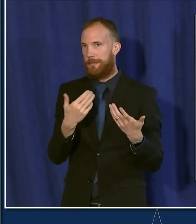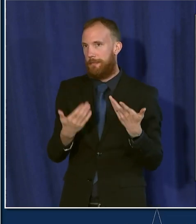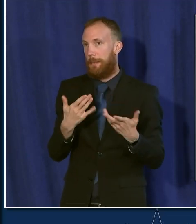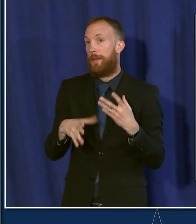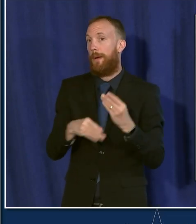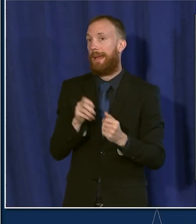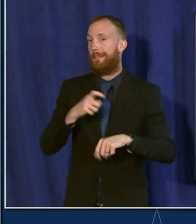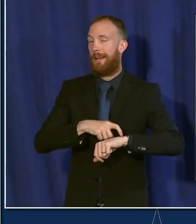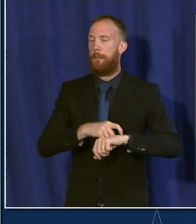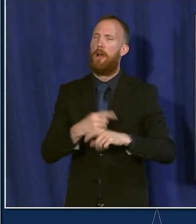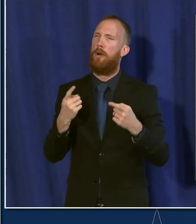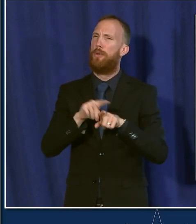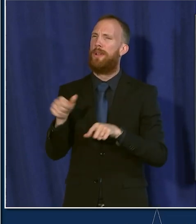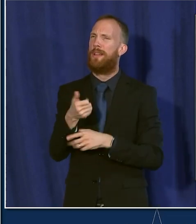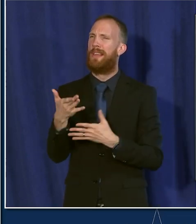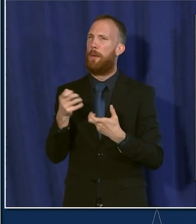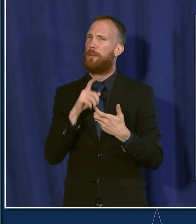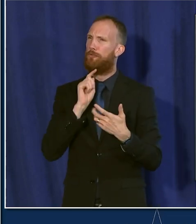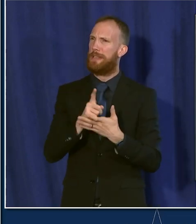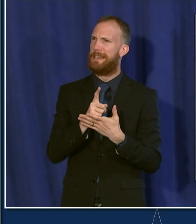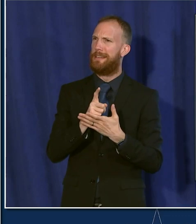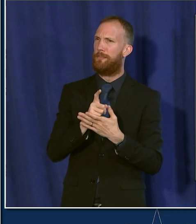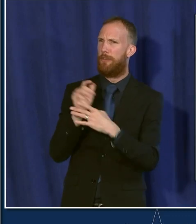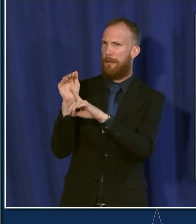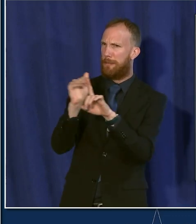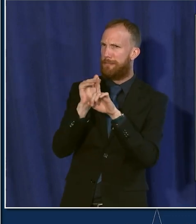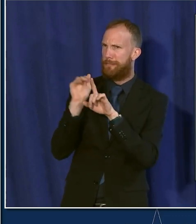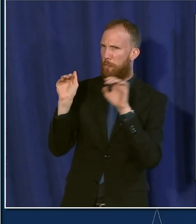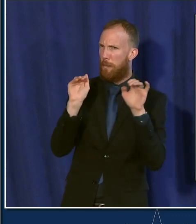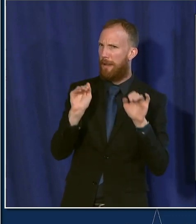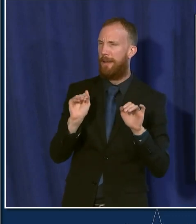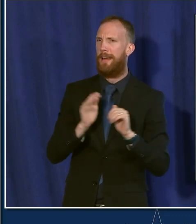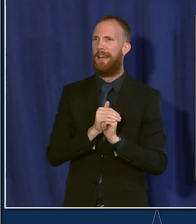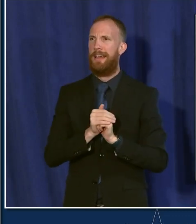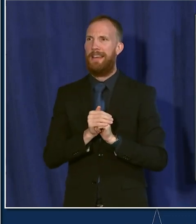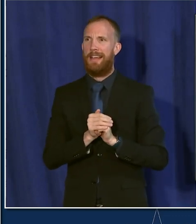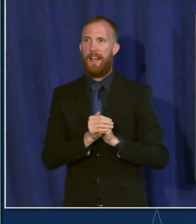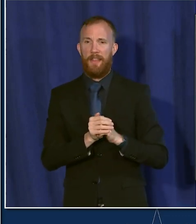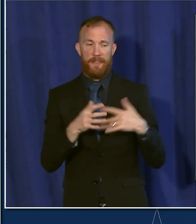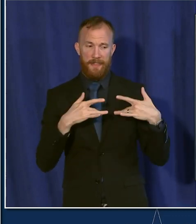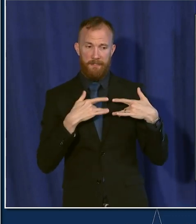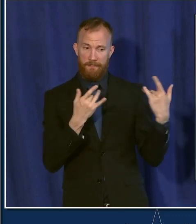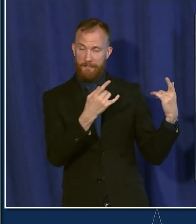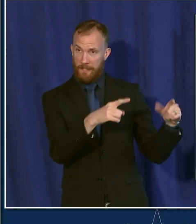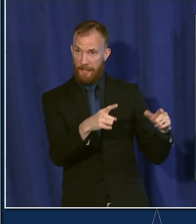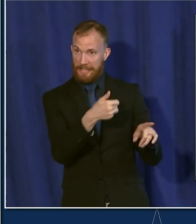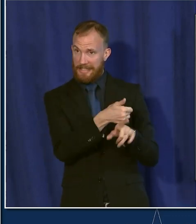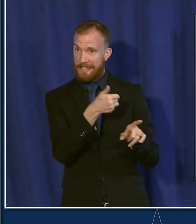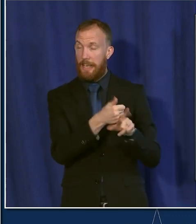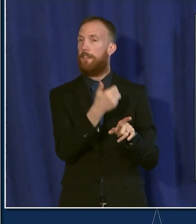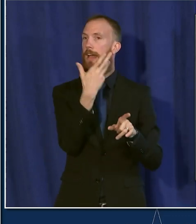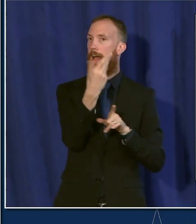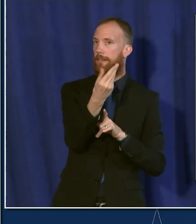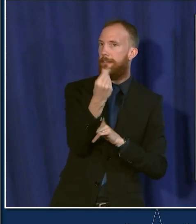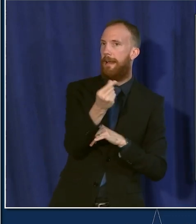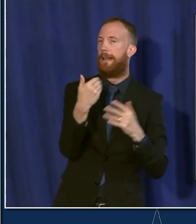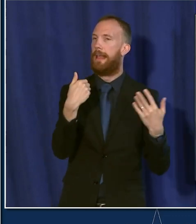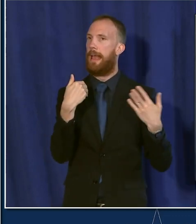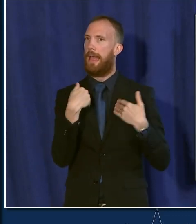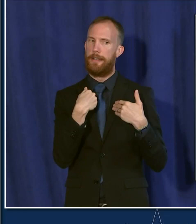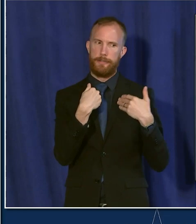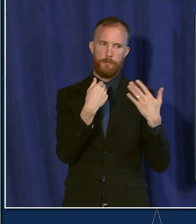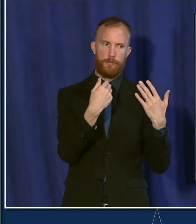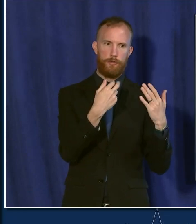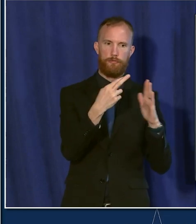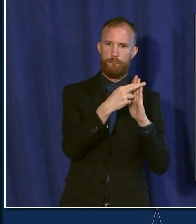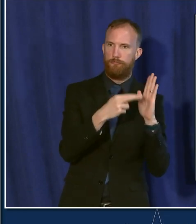piece is I would just remind people, in a lot of ways, we have less concern about the event itself, which is outside and has restrictions around it. And I have